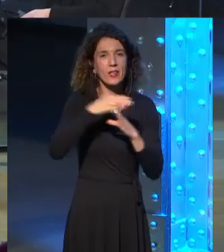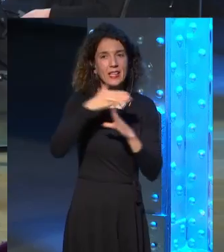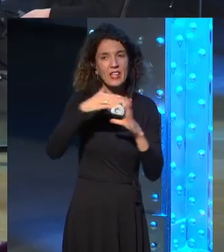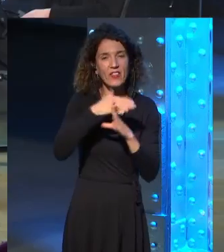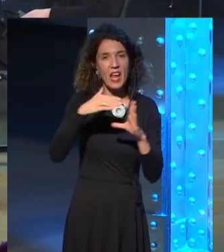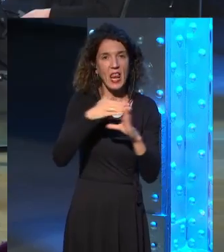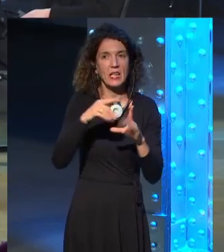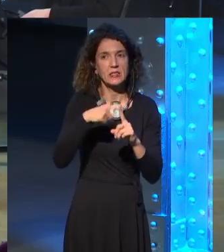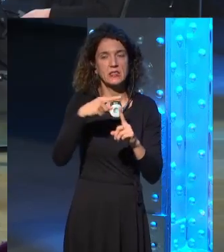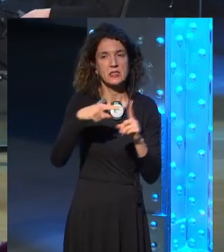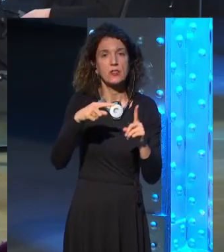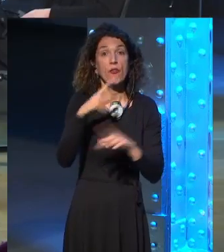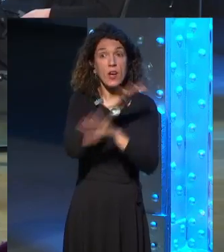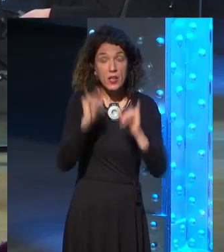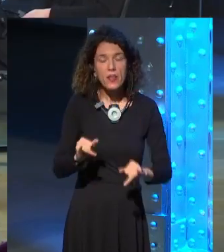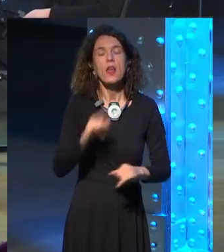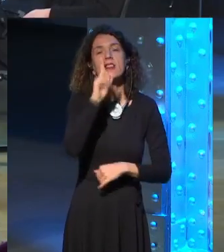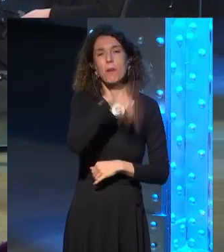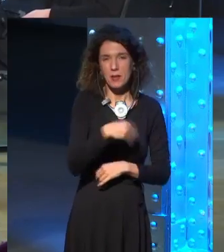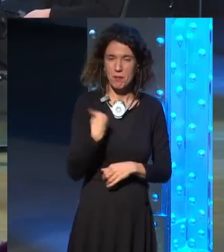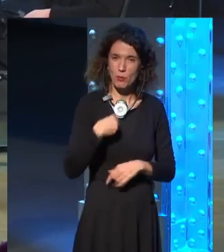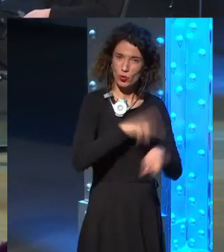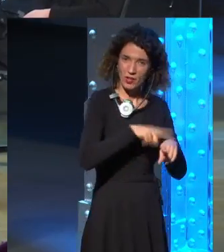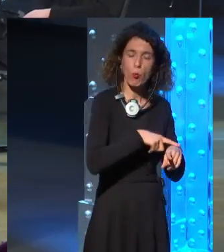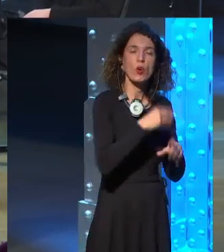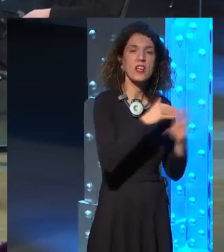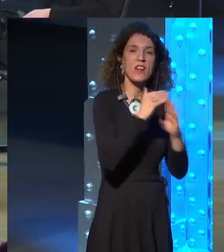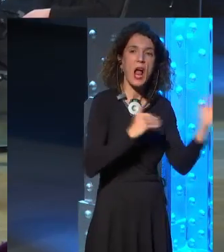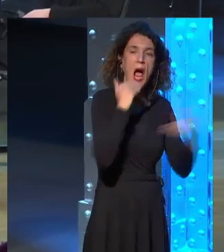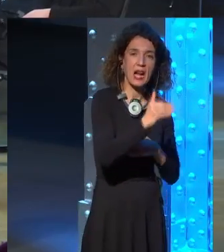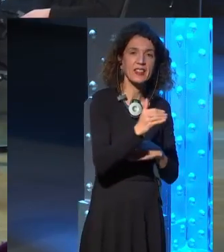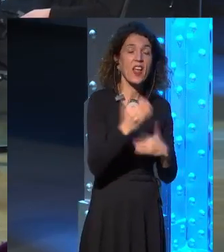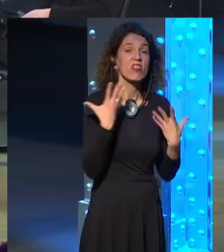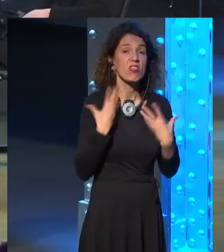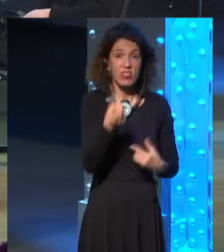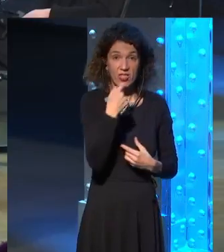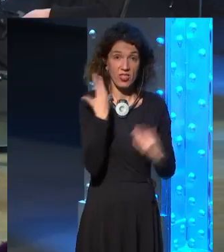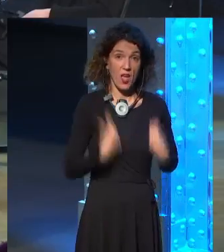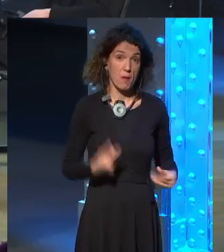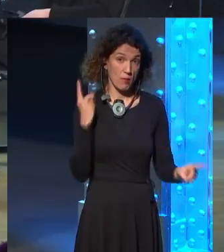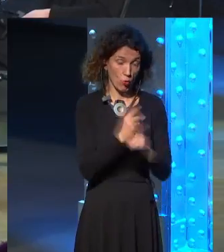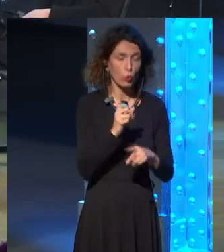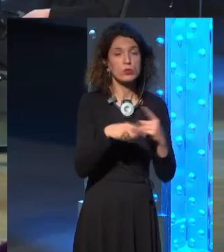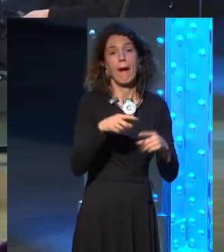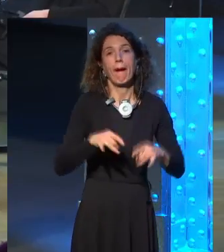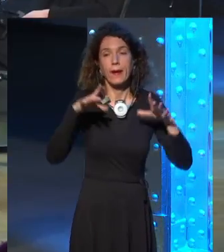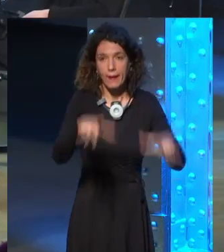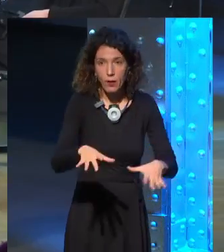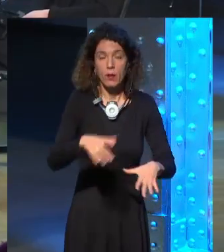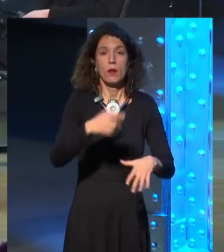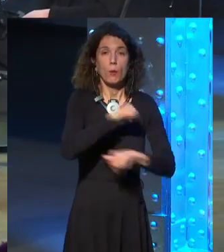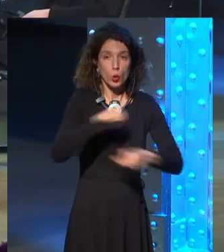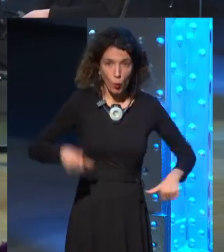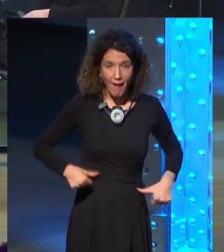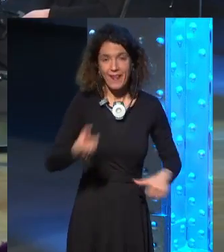of antidepressants, which is true. It's Iceland, Australia, the UK, Portugal,